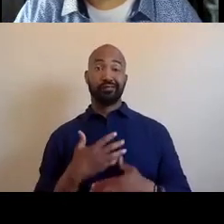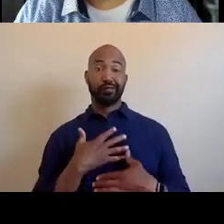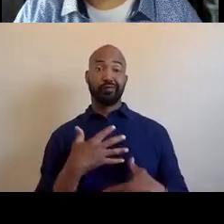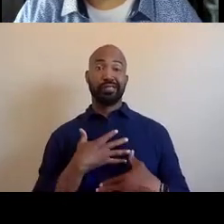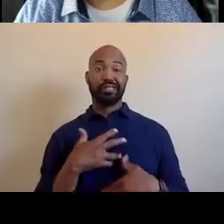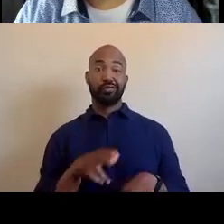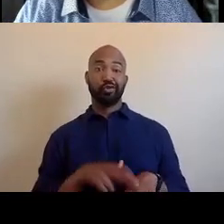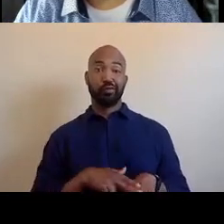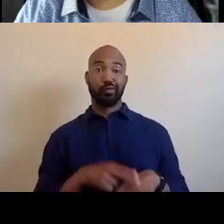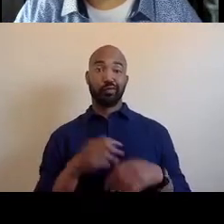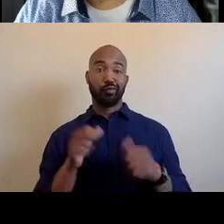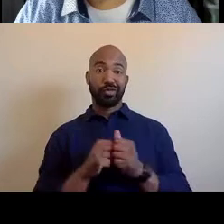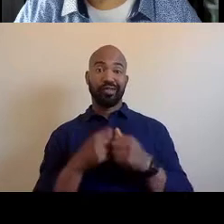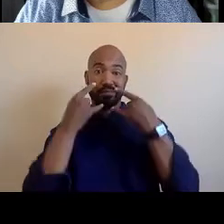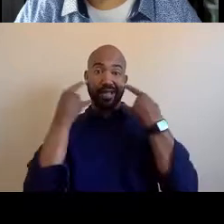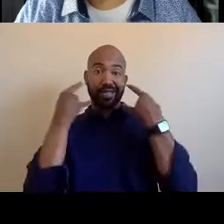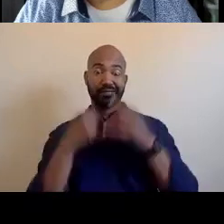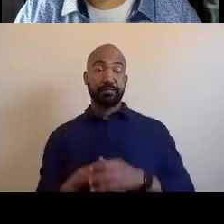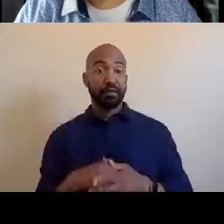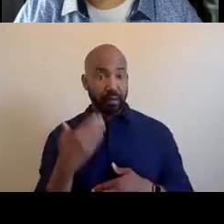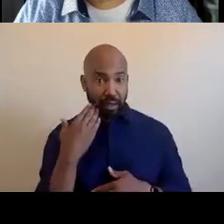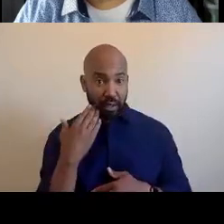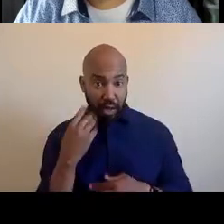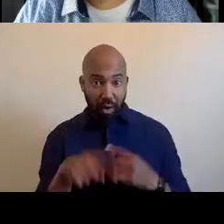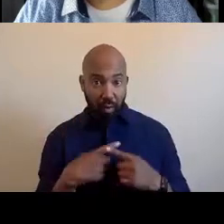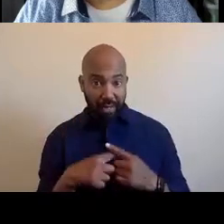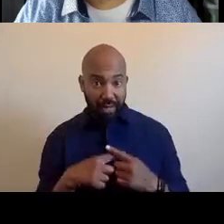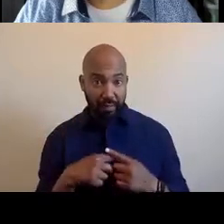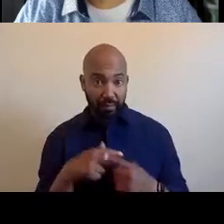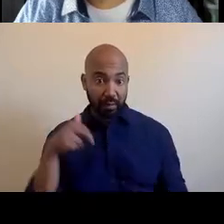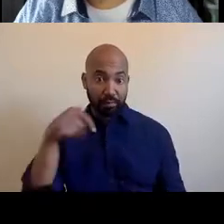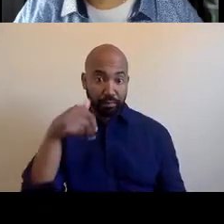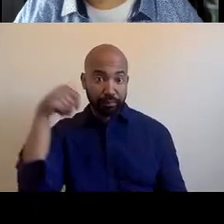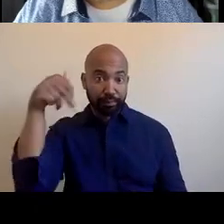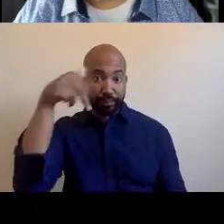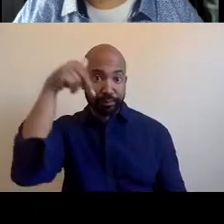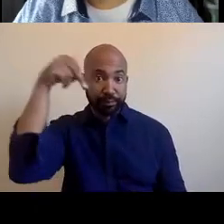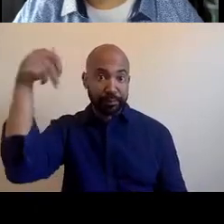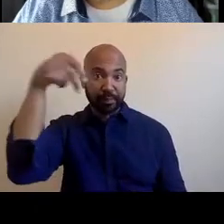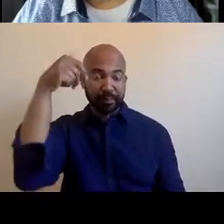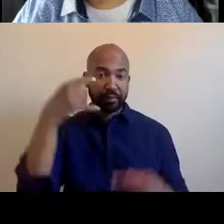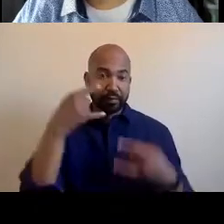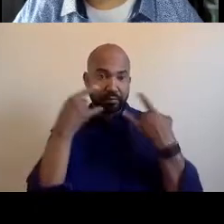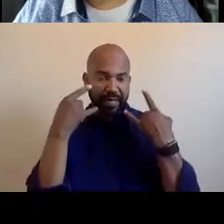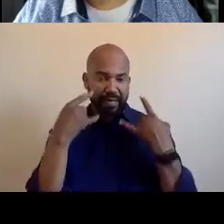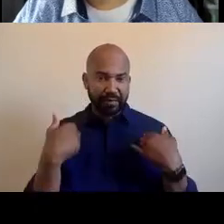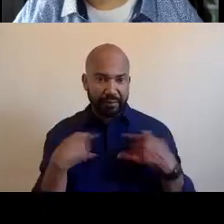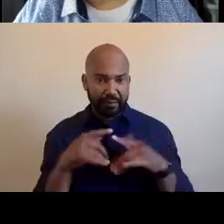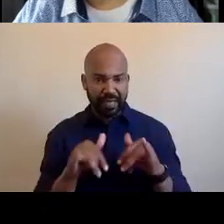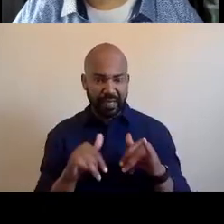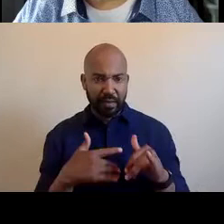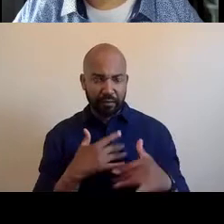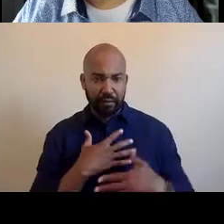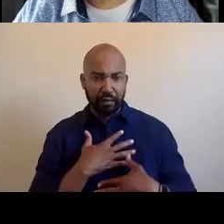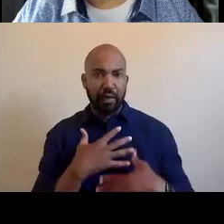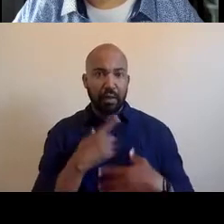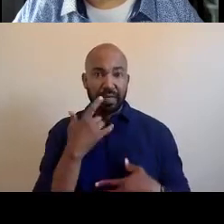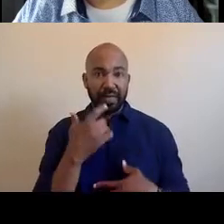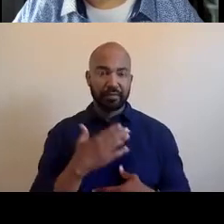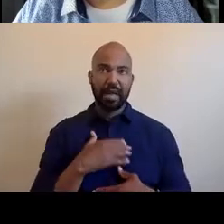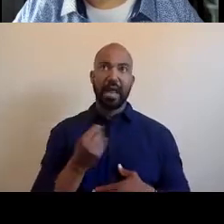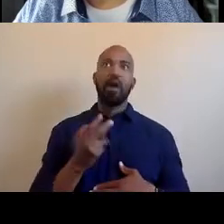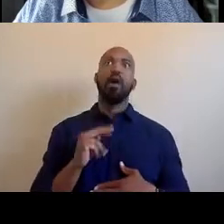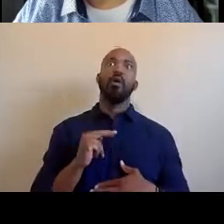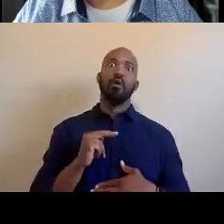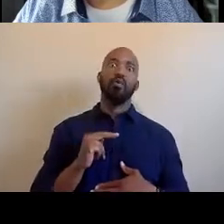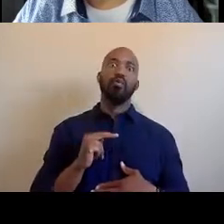normally in a mask. I know that when I'm walking up a flight of stairs in a mask, I become completely short of breath in that because you're rebreathing your own air. So that can be